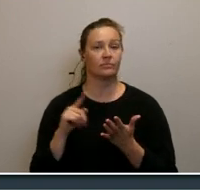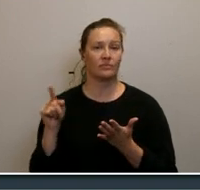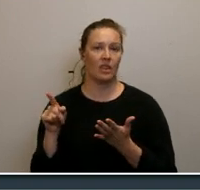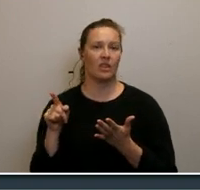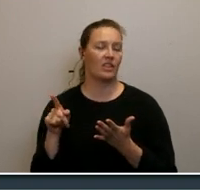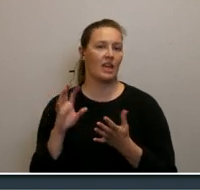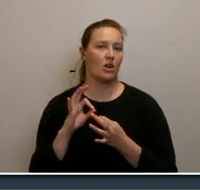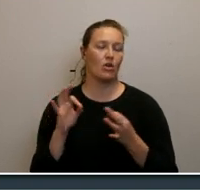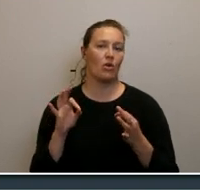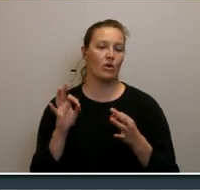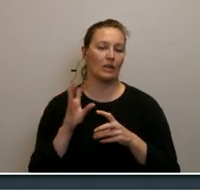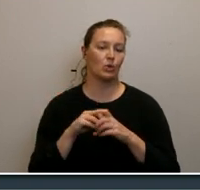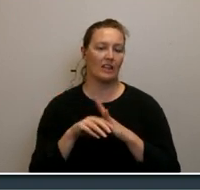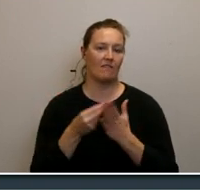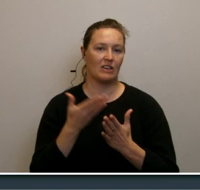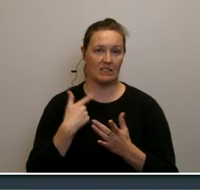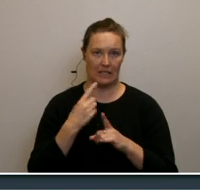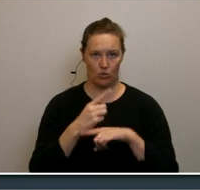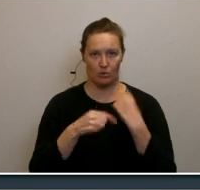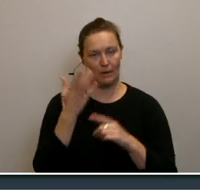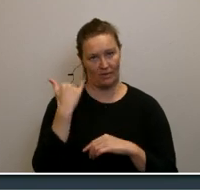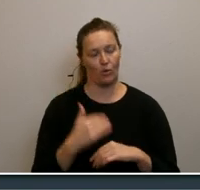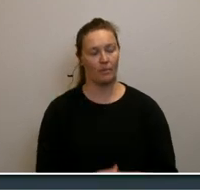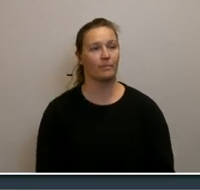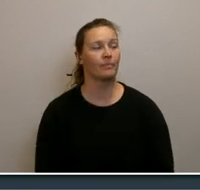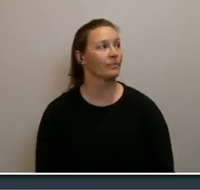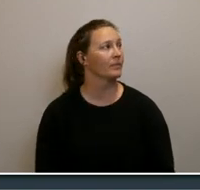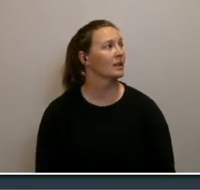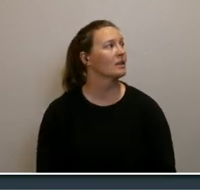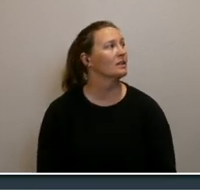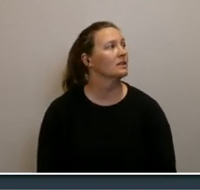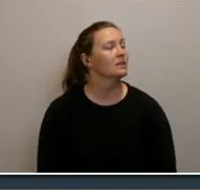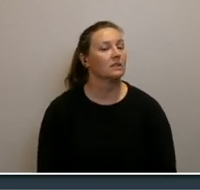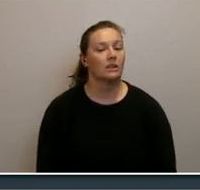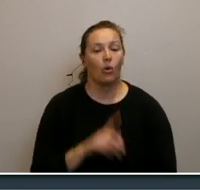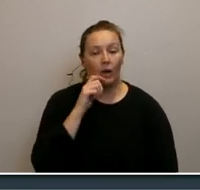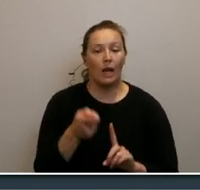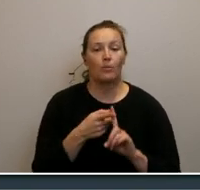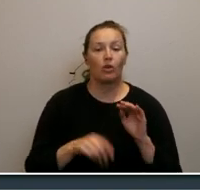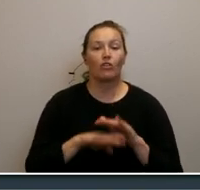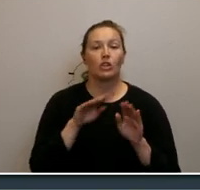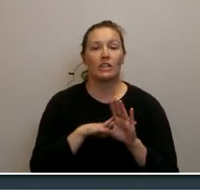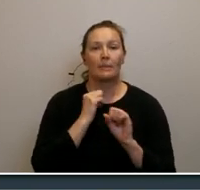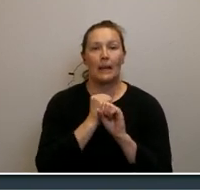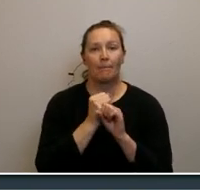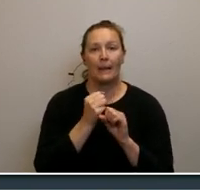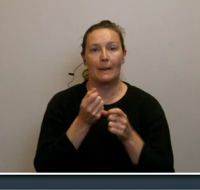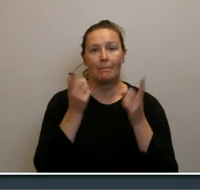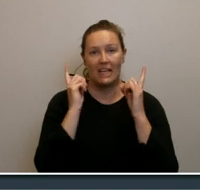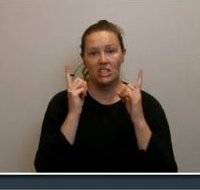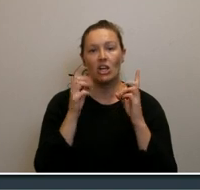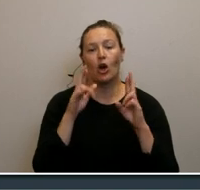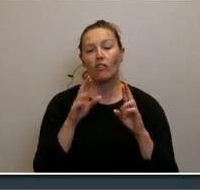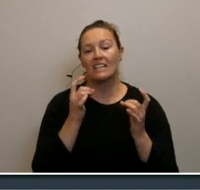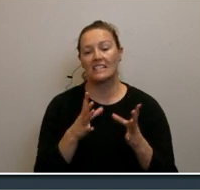included in the fundraising committed that I mentioned earlier. We'll employ our full-time campaign manager and aim to have that underway